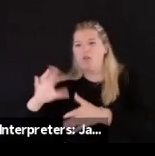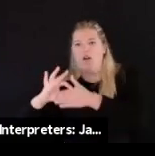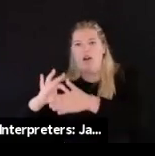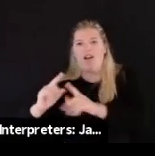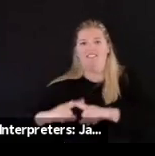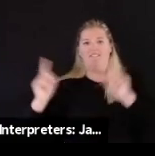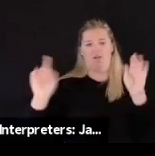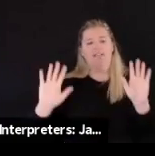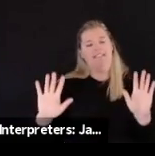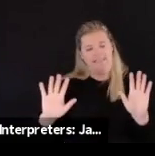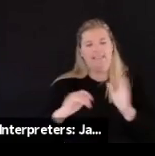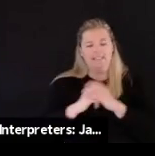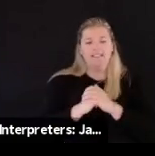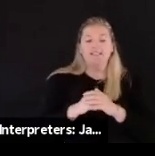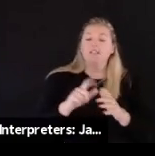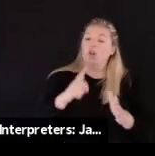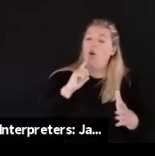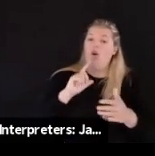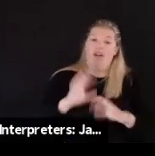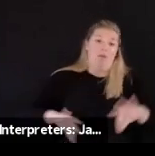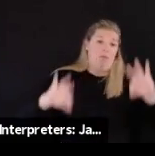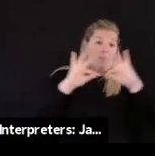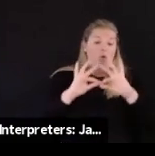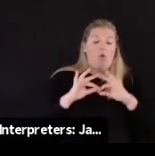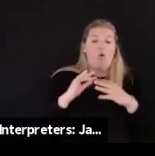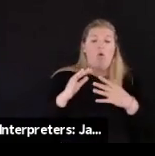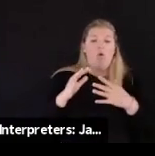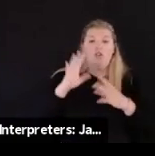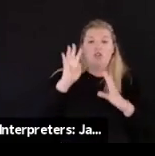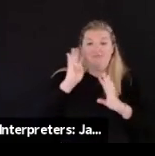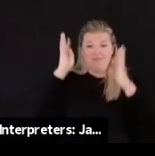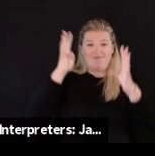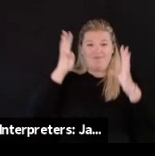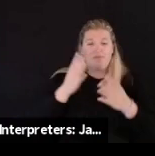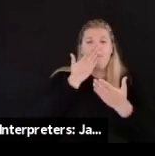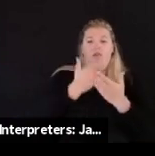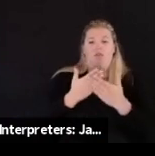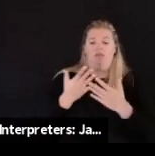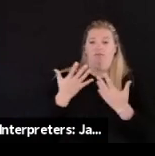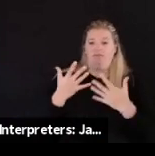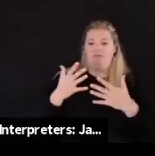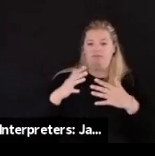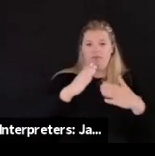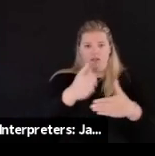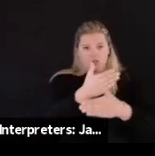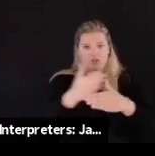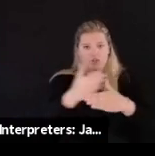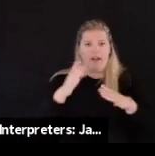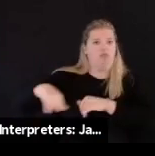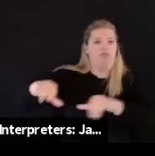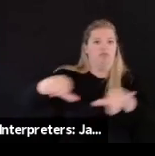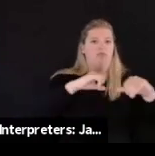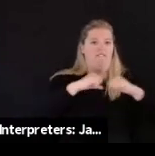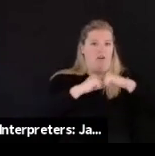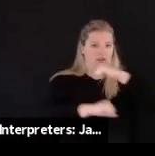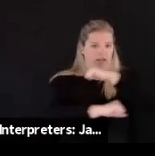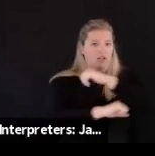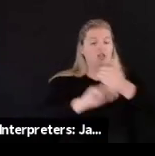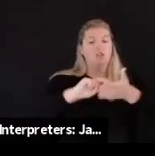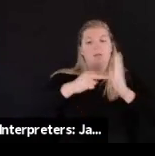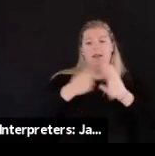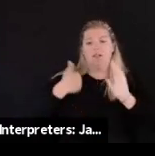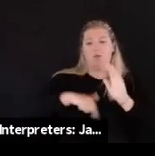to create shared and common foundation so that we're operating from the same space and being able to